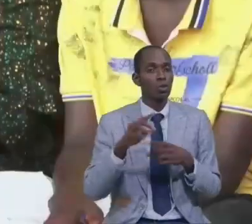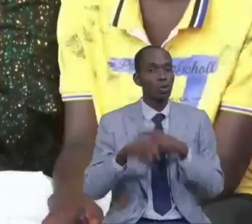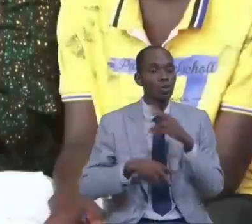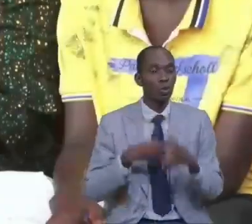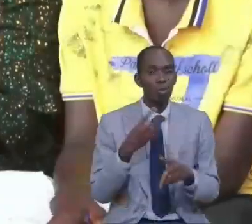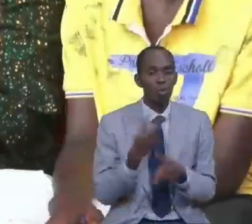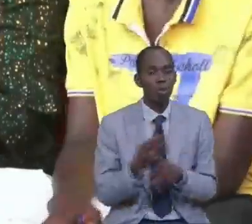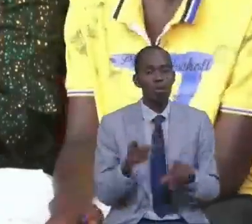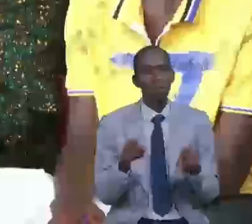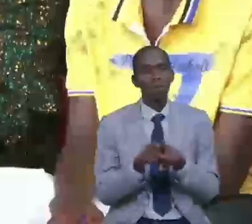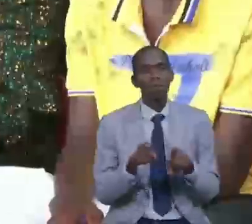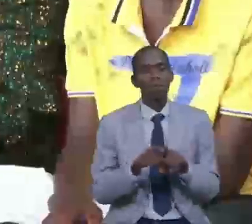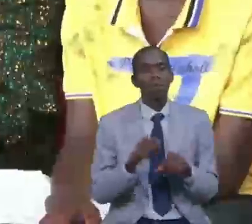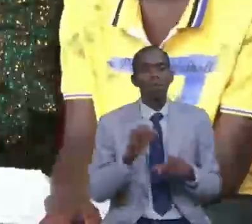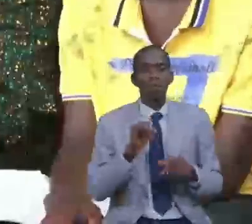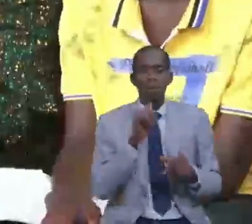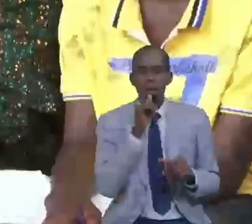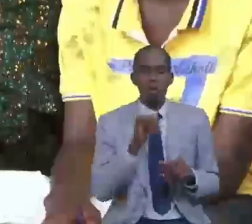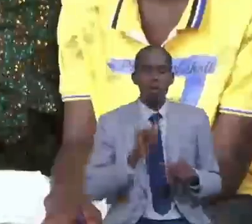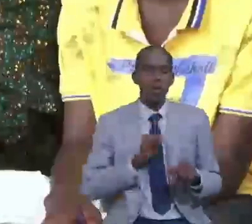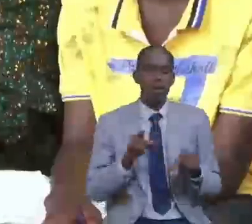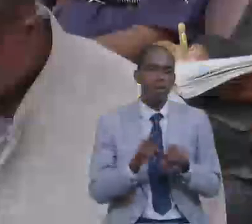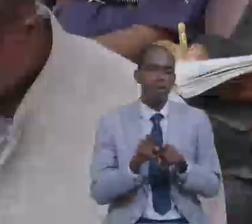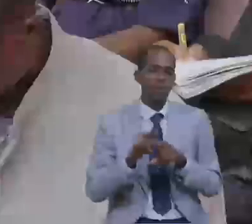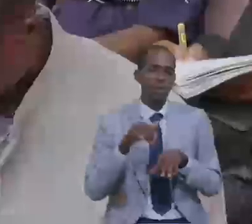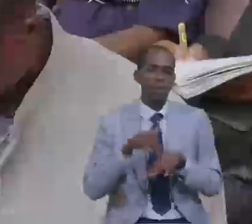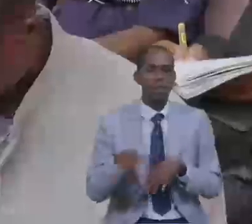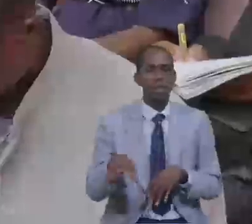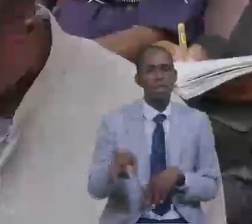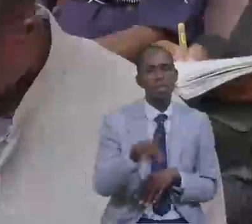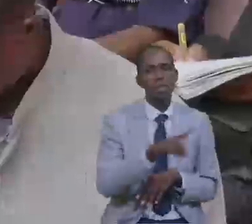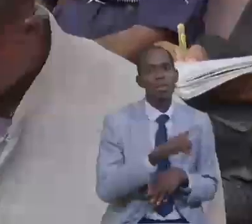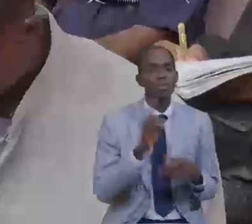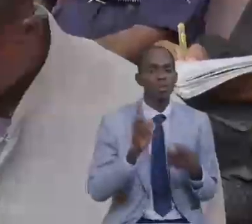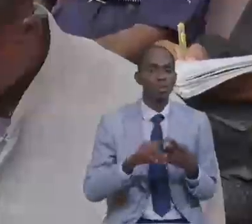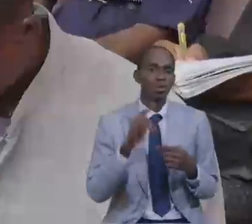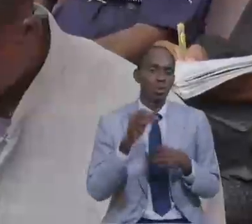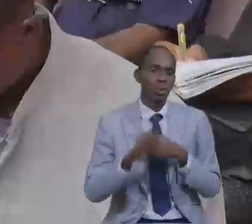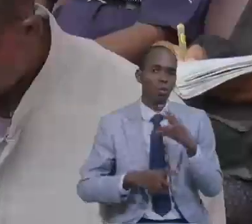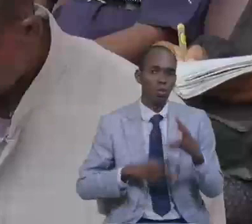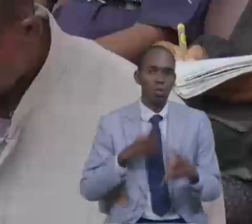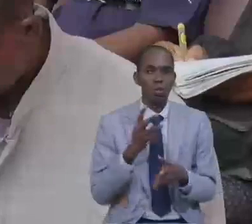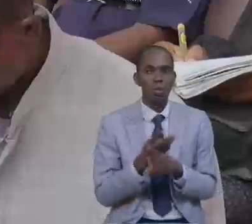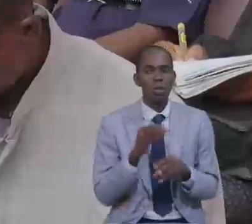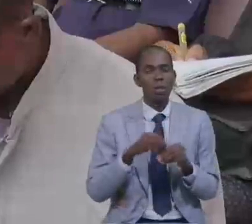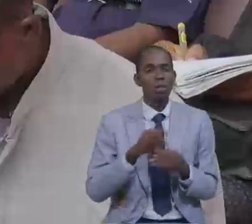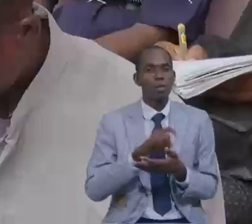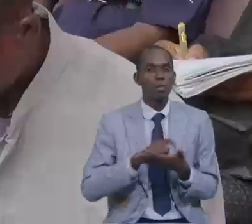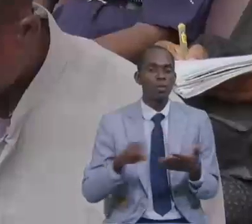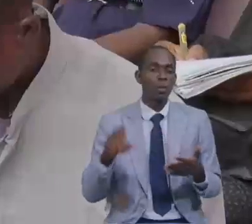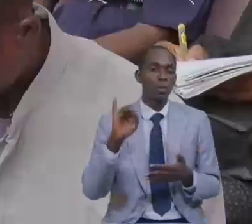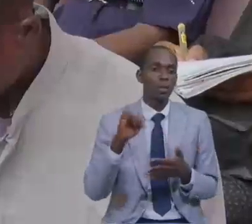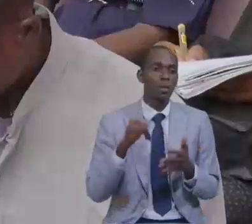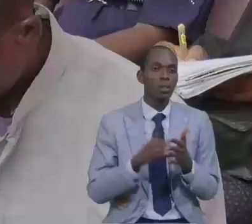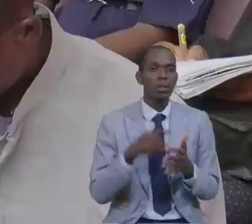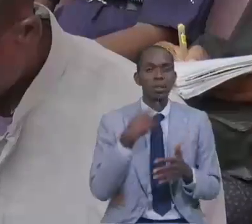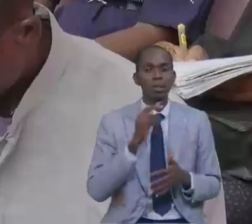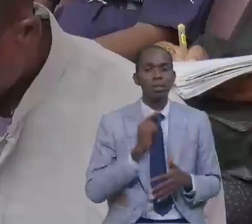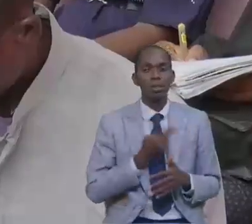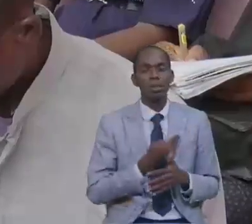19 tells us, and for their sakes I sanctify myself, that they also might